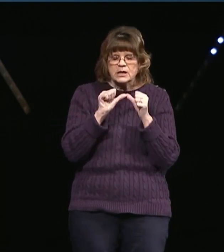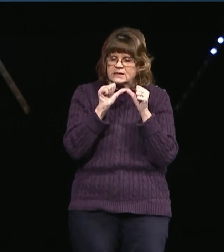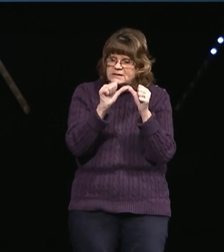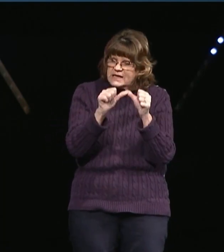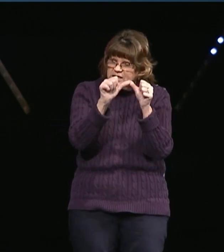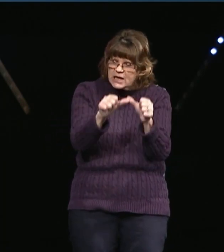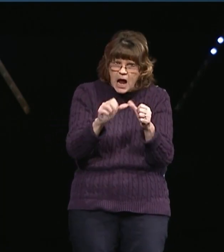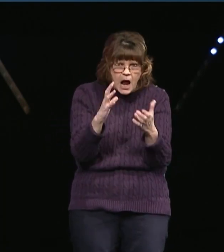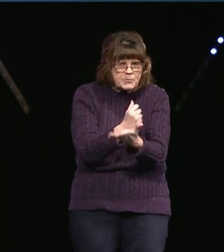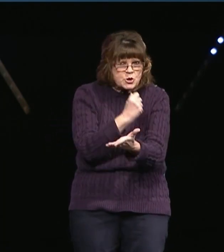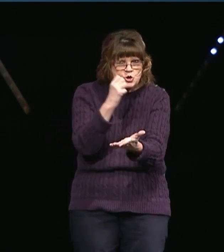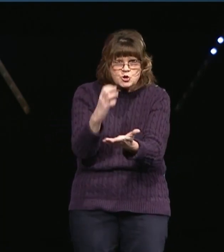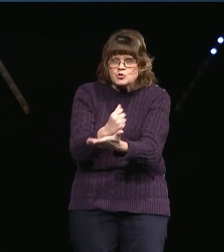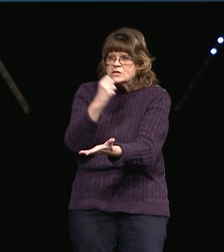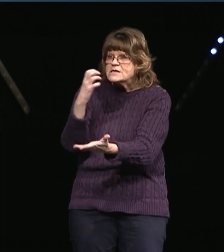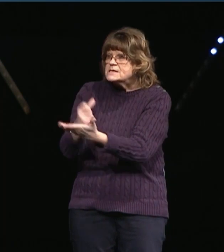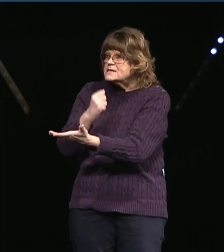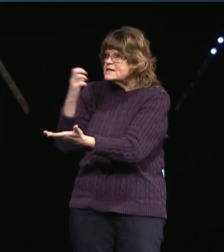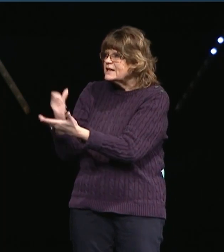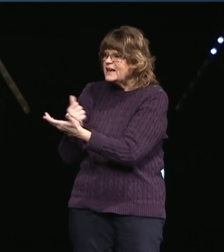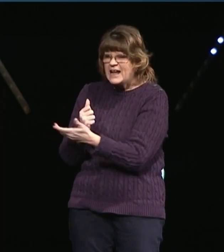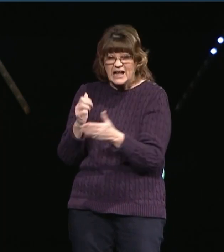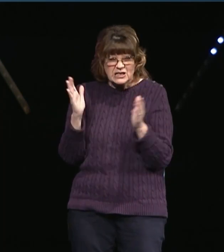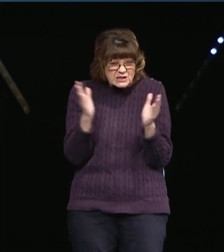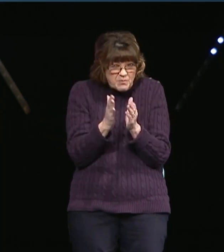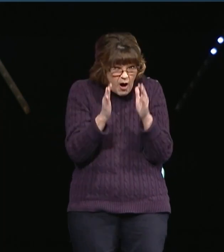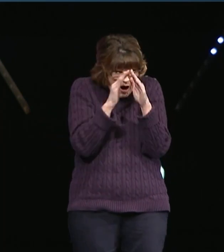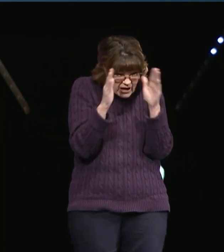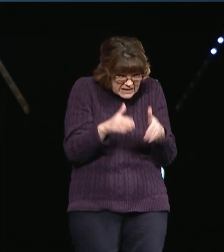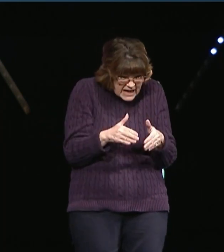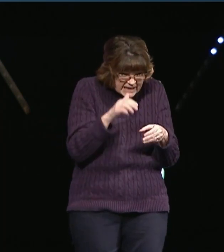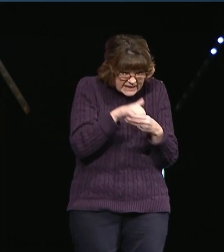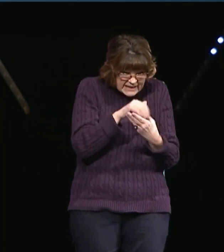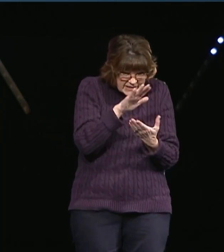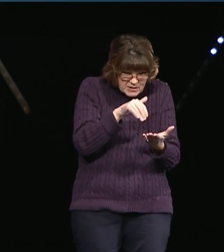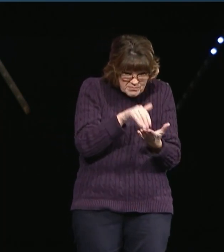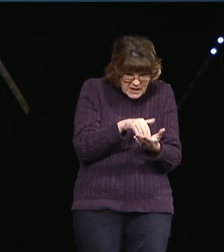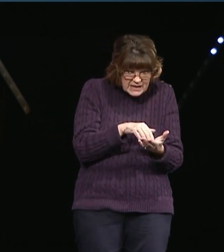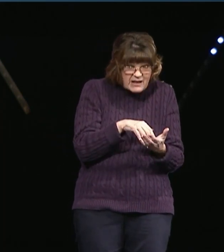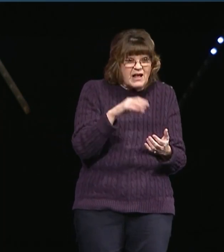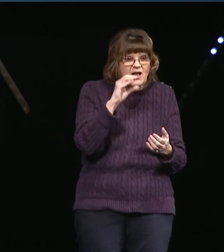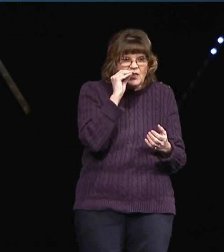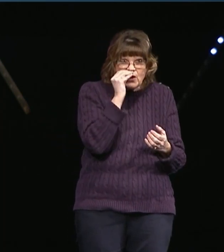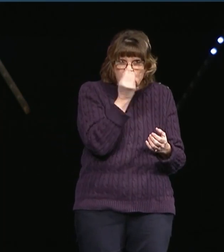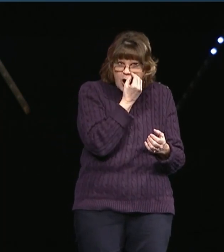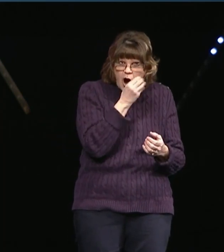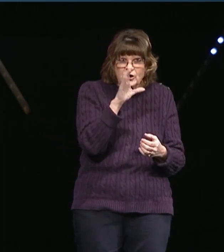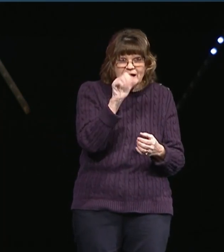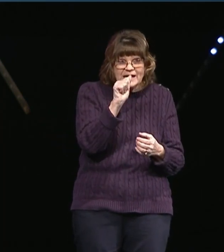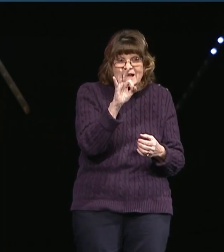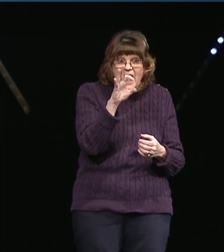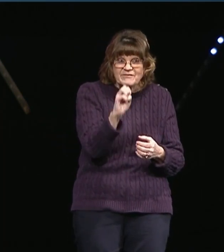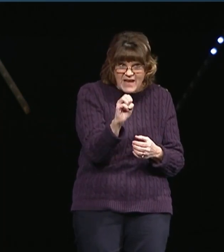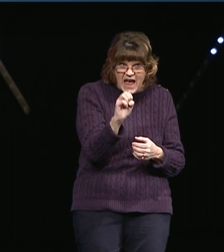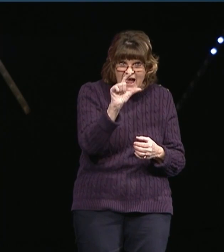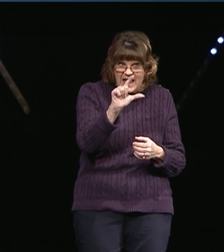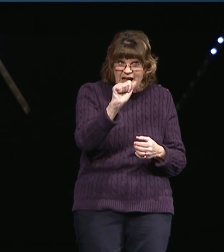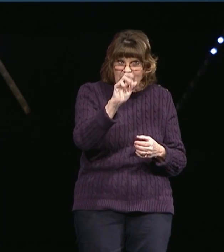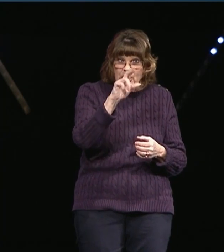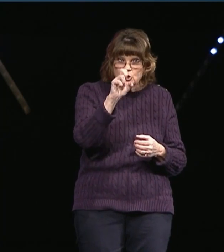of opportunity, starting with a little shack in the middle of Tagbilaran called the Garden Cafe, which many of you have eaten